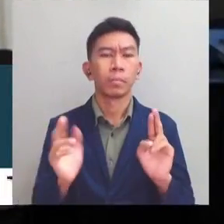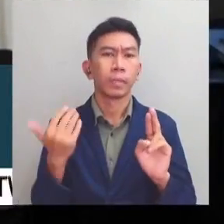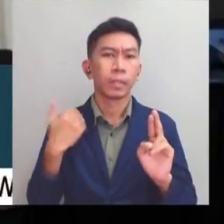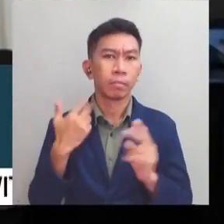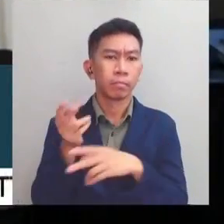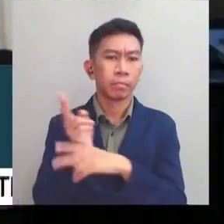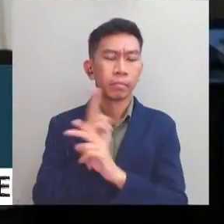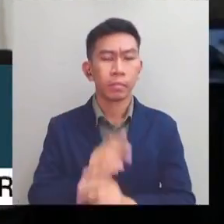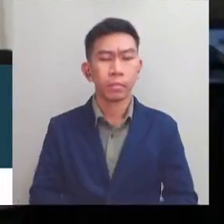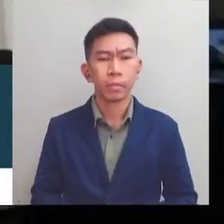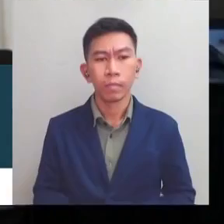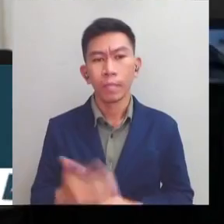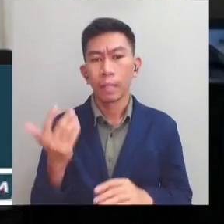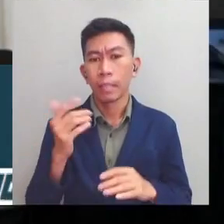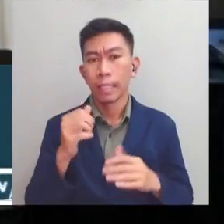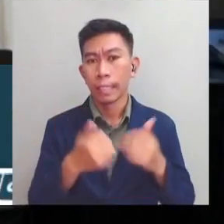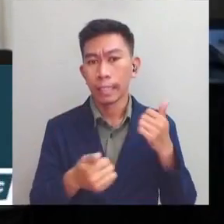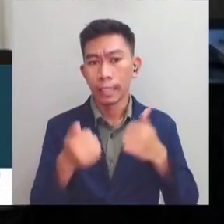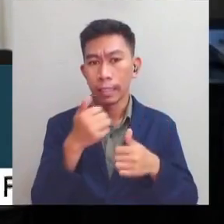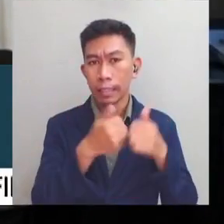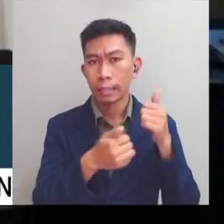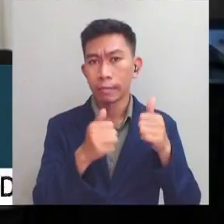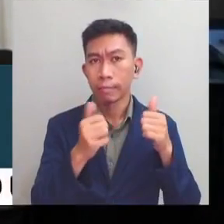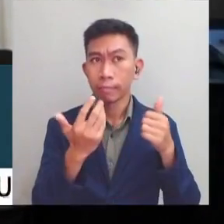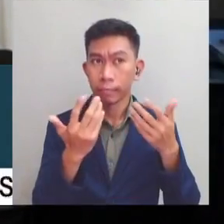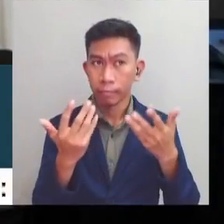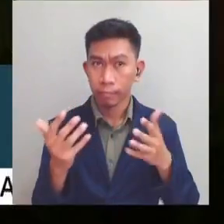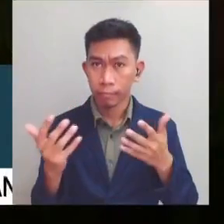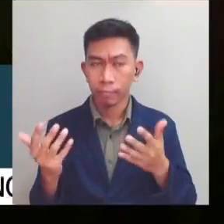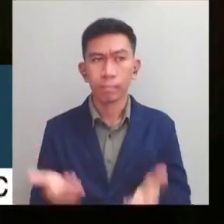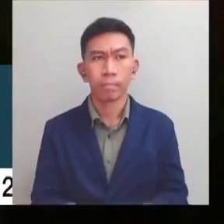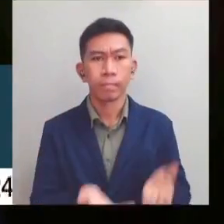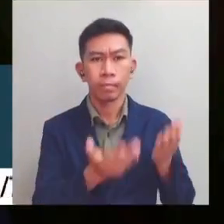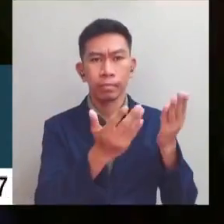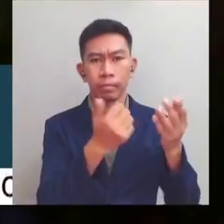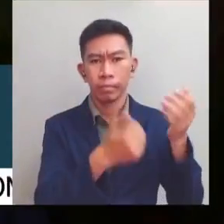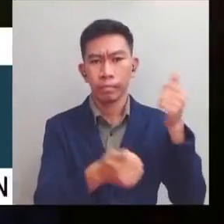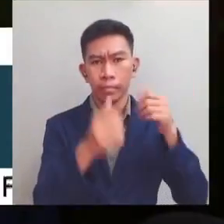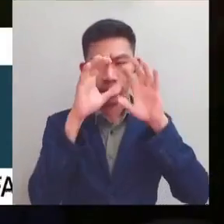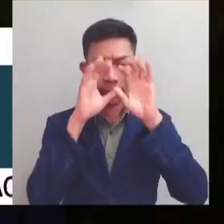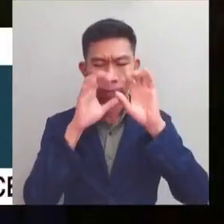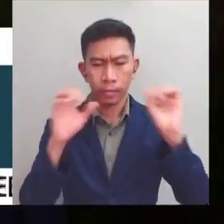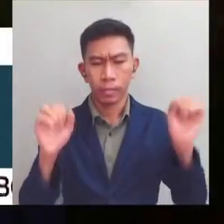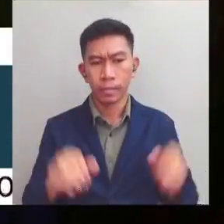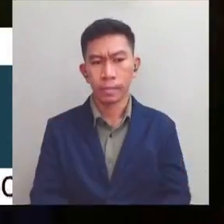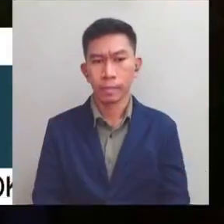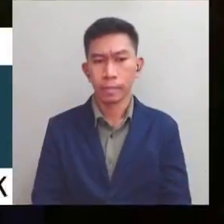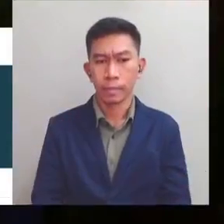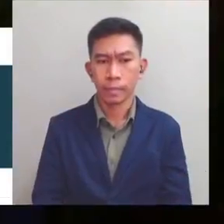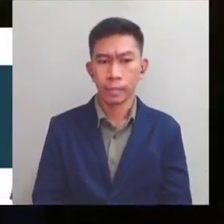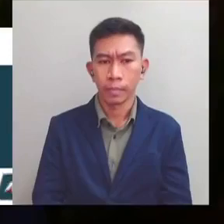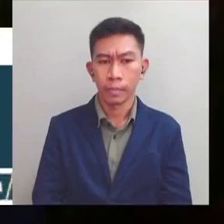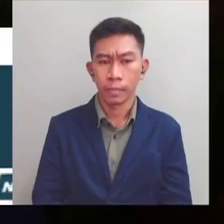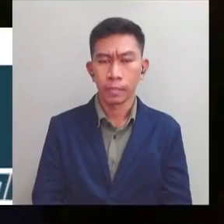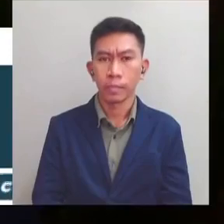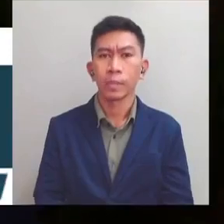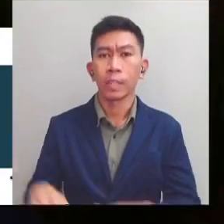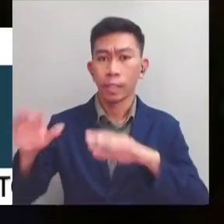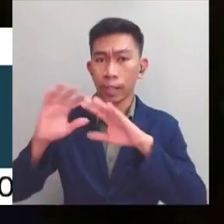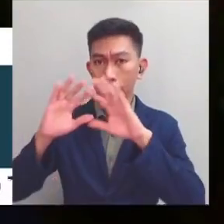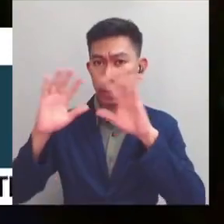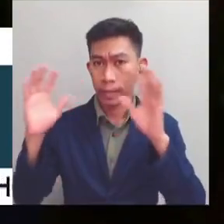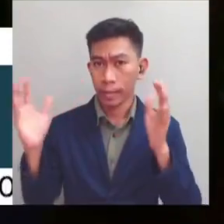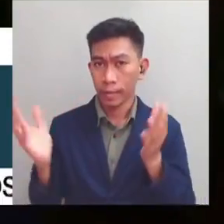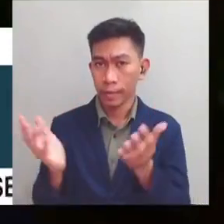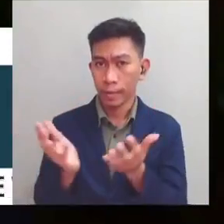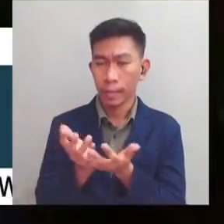this proposal before the president and other stakeholders. We learn from all countries, all 21 countries. So that's a big